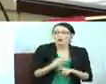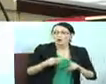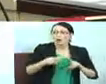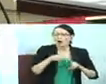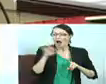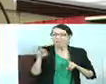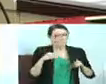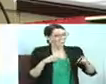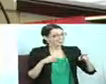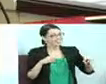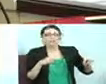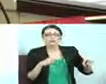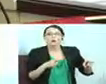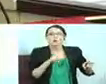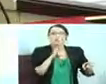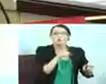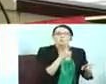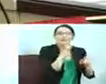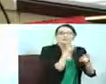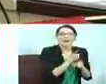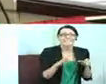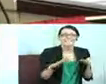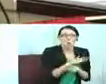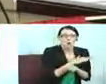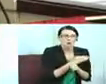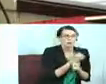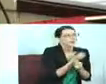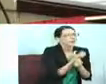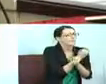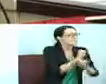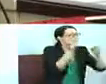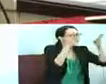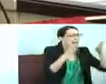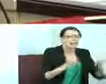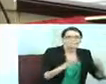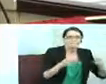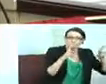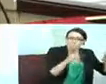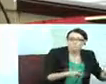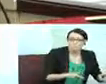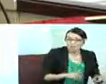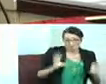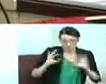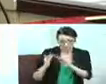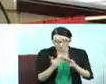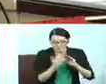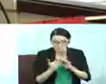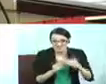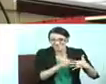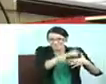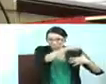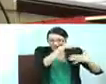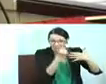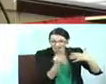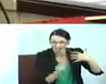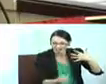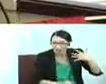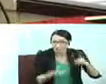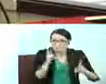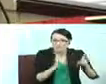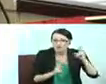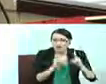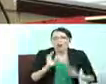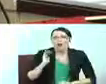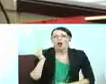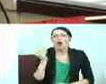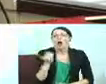emancipator. As a community of gay, lesbian, bisexual, and transgender people,